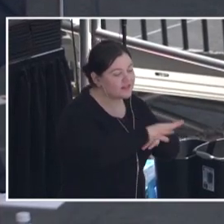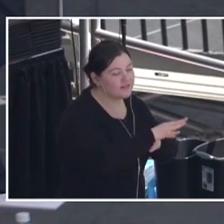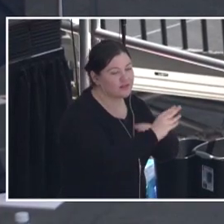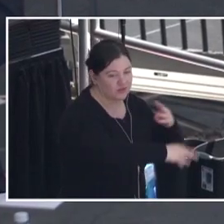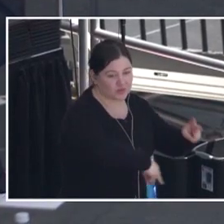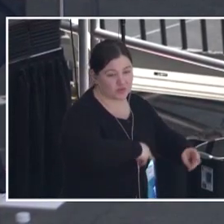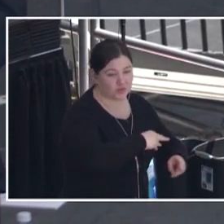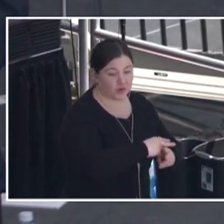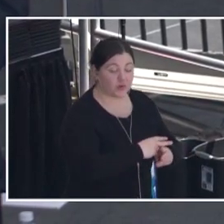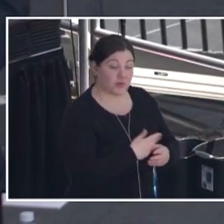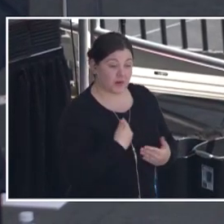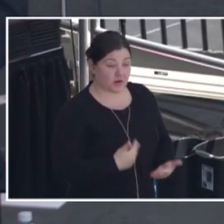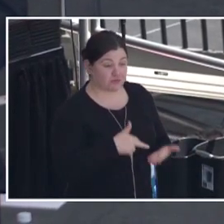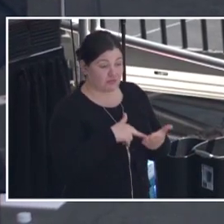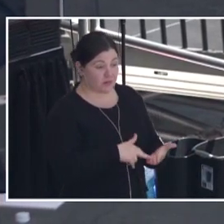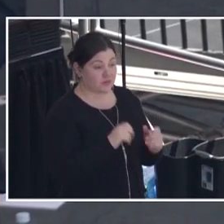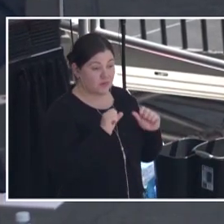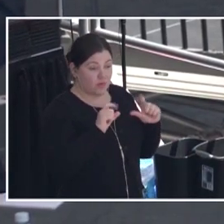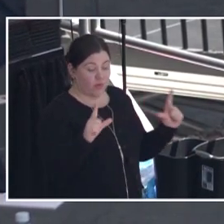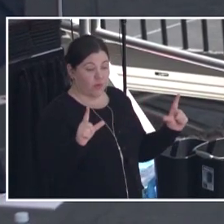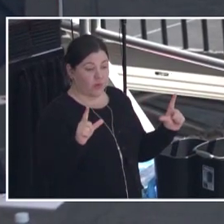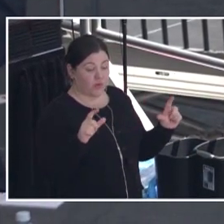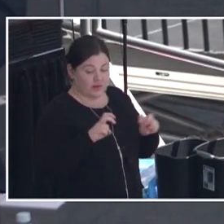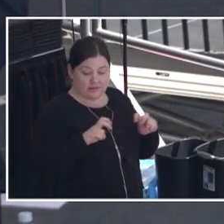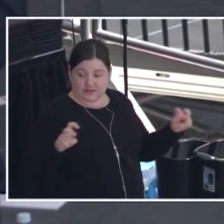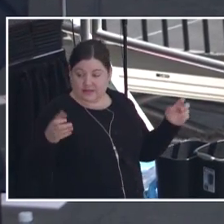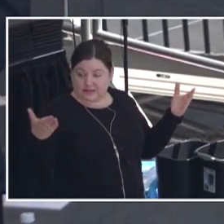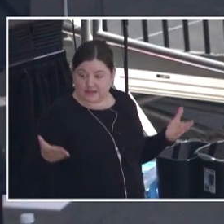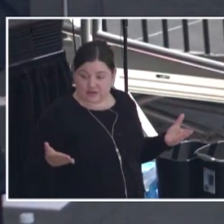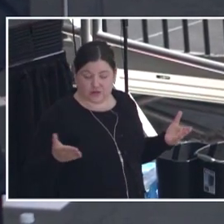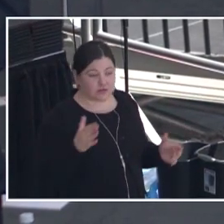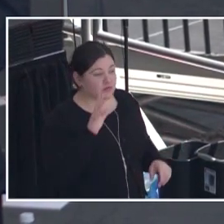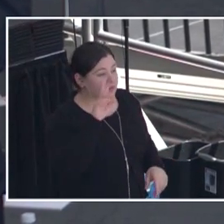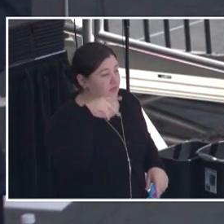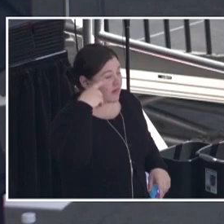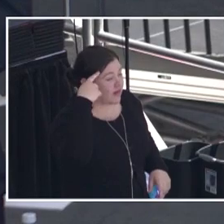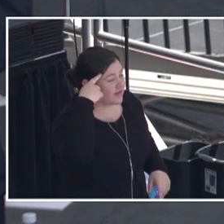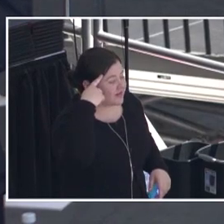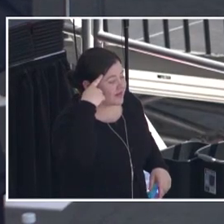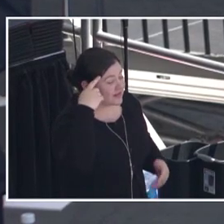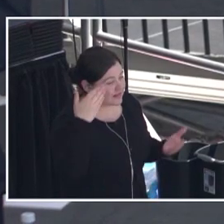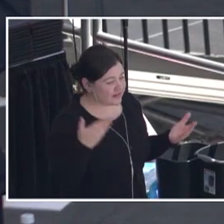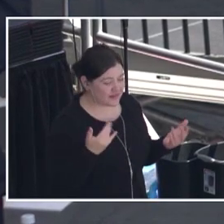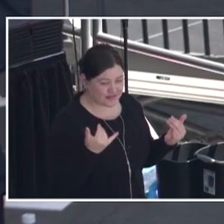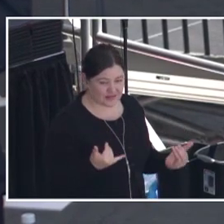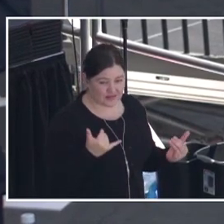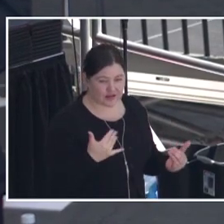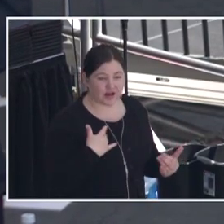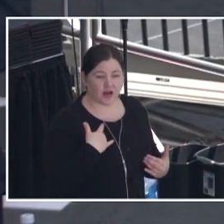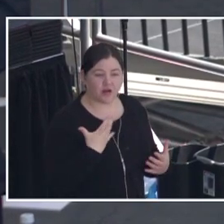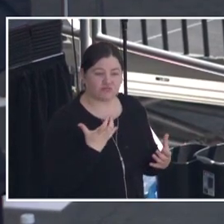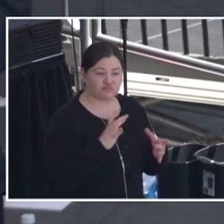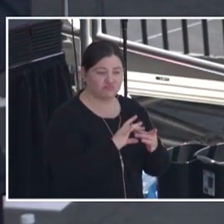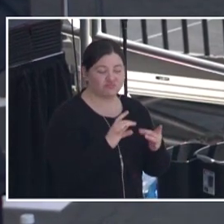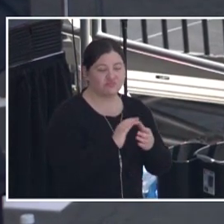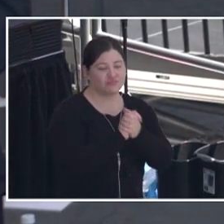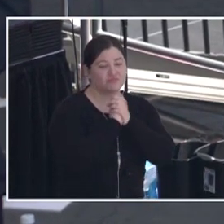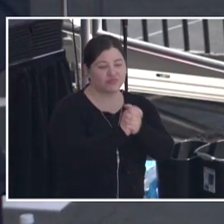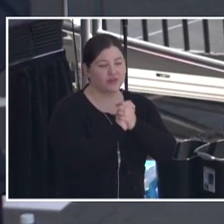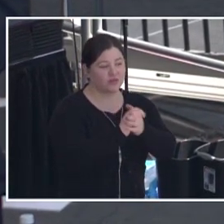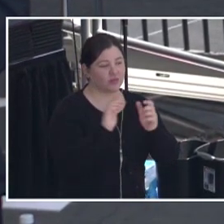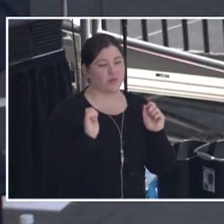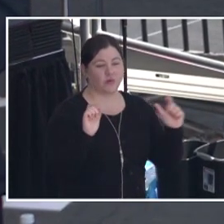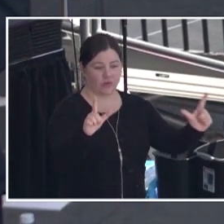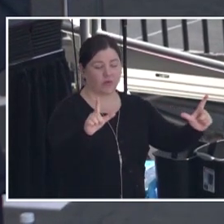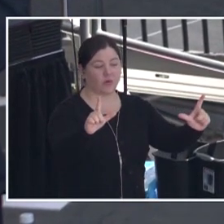us in Bergen County, all of my colleagues on the Board of Chosen Freeholders, I want to say congratulations to all